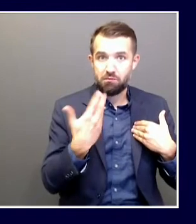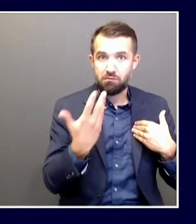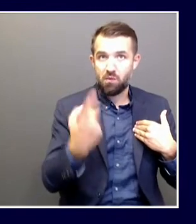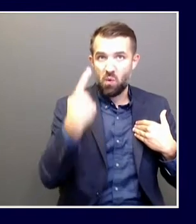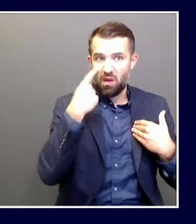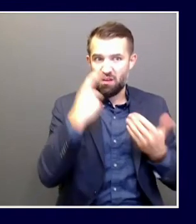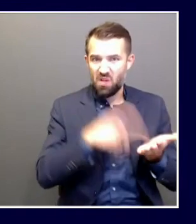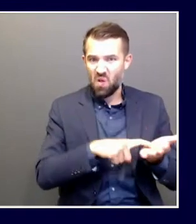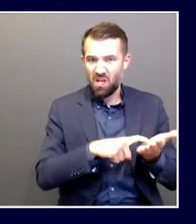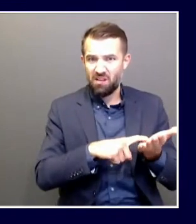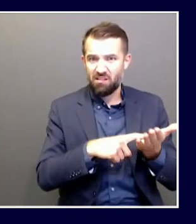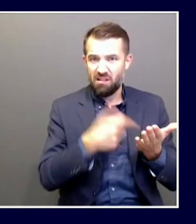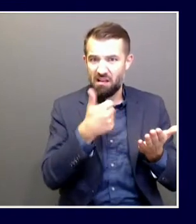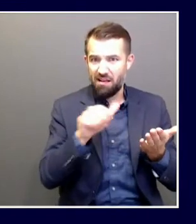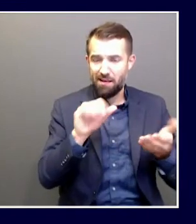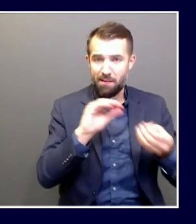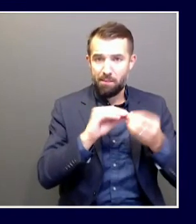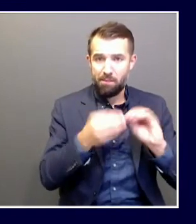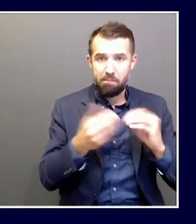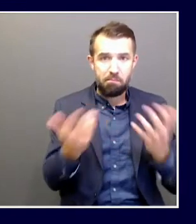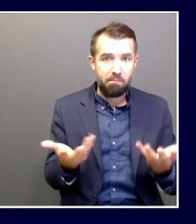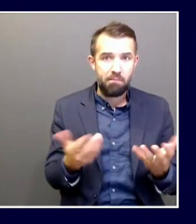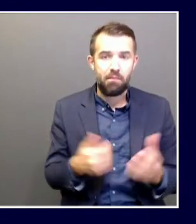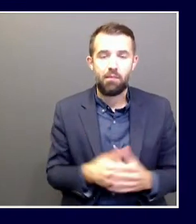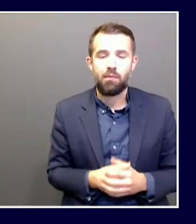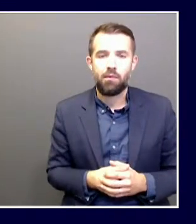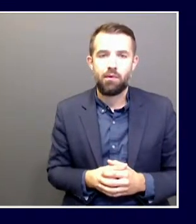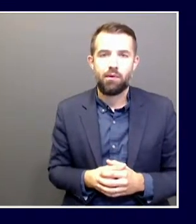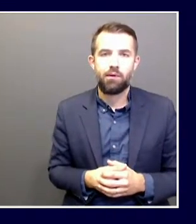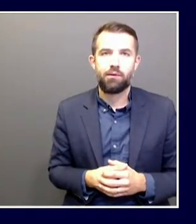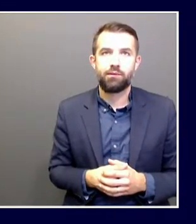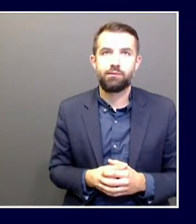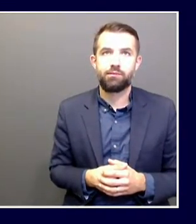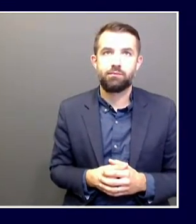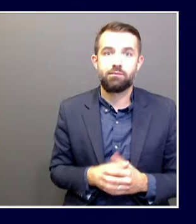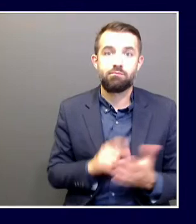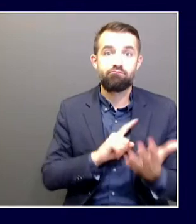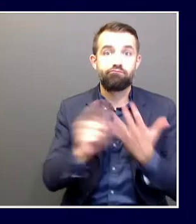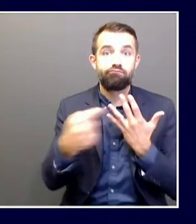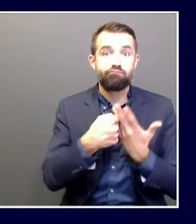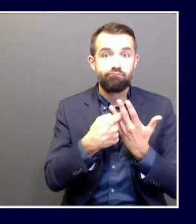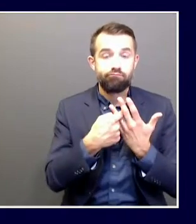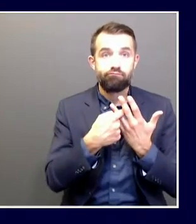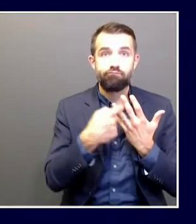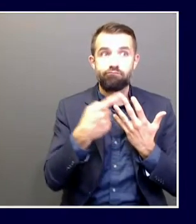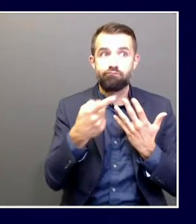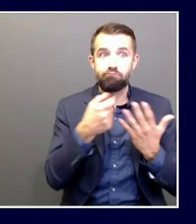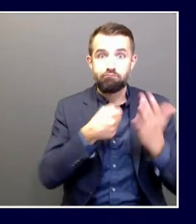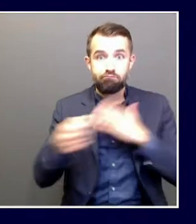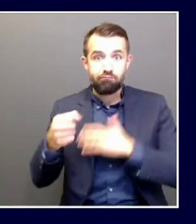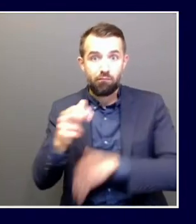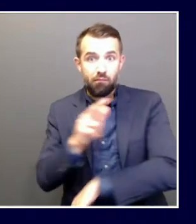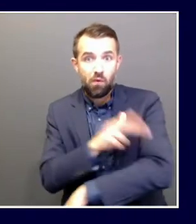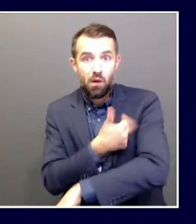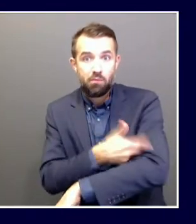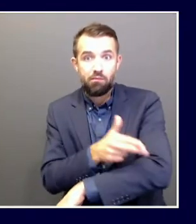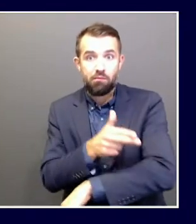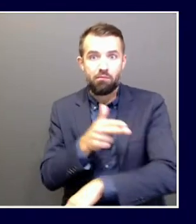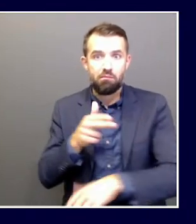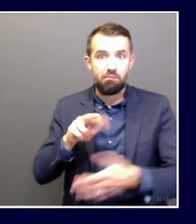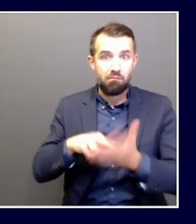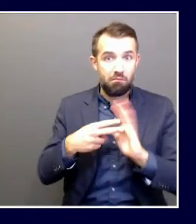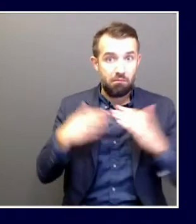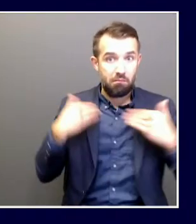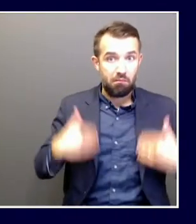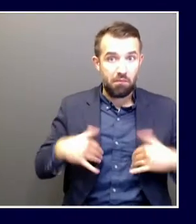these breakthrough cases, particularly as they result in hospitalization, tell us anything about a waning immune response and the need for